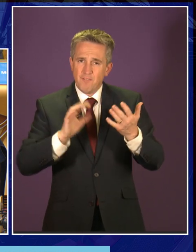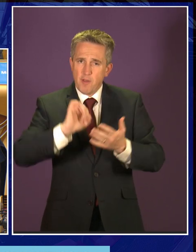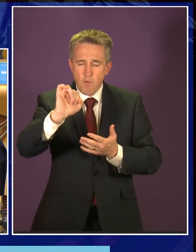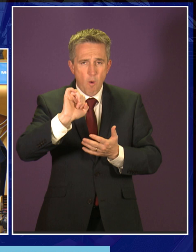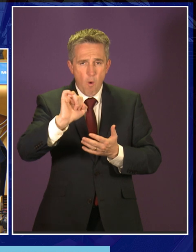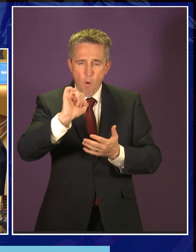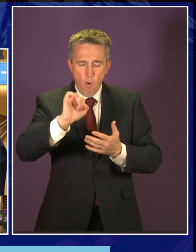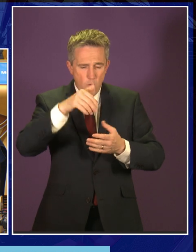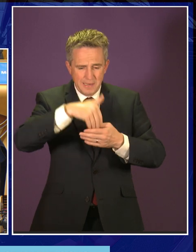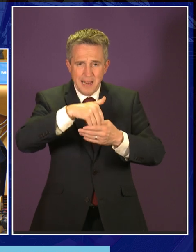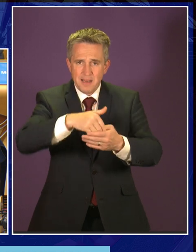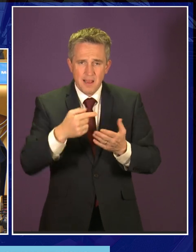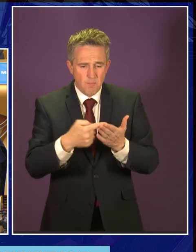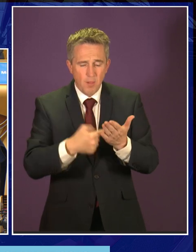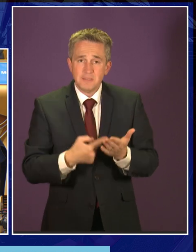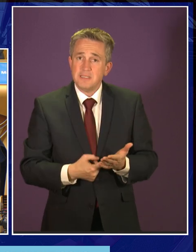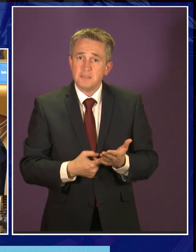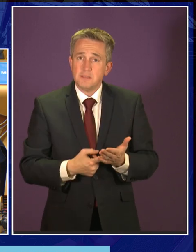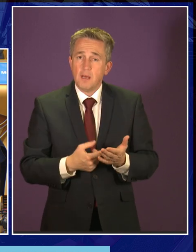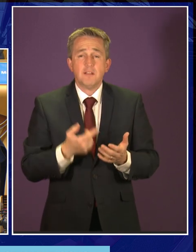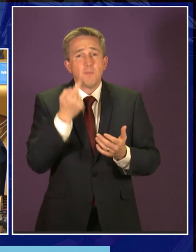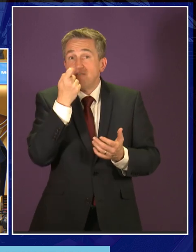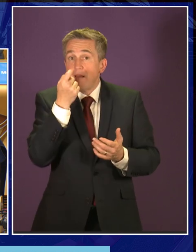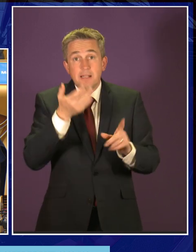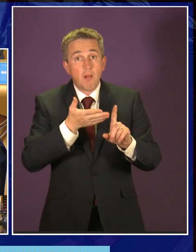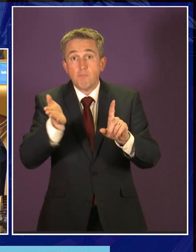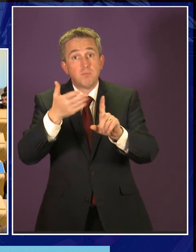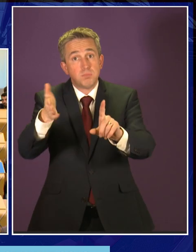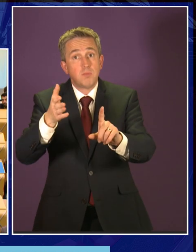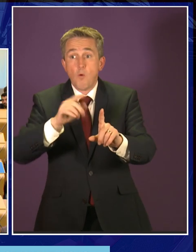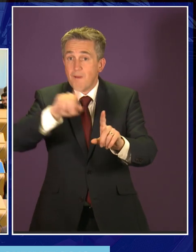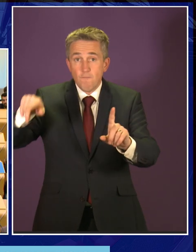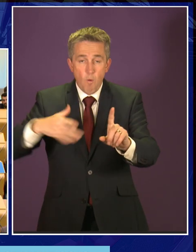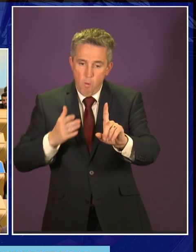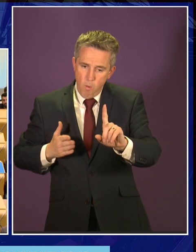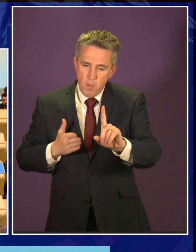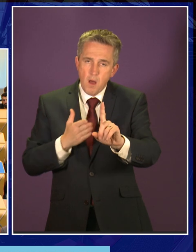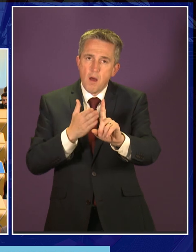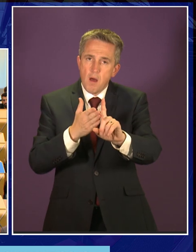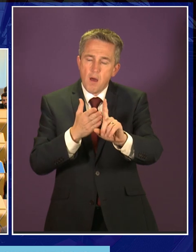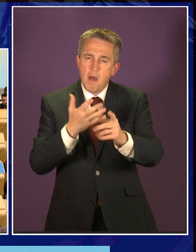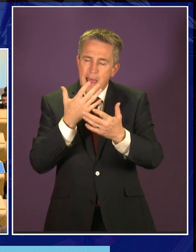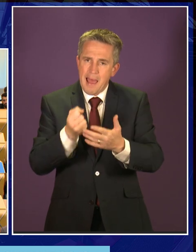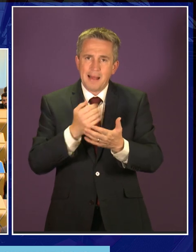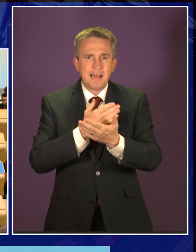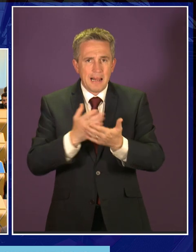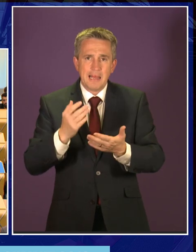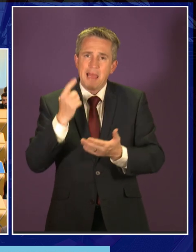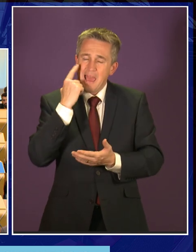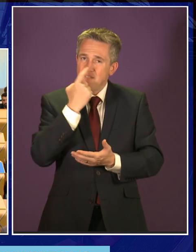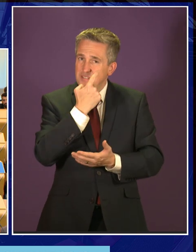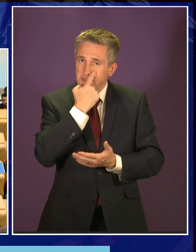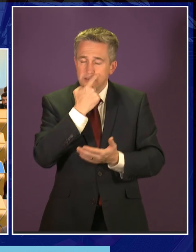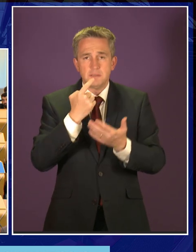frameworks, we have in fact had very little abstraction, and instead we have had authentic and compelling